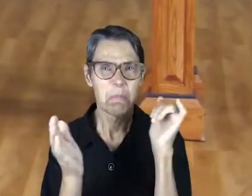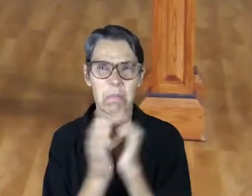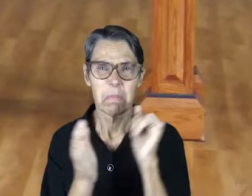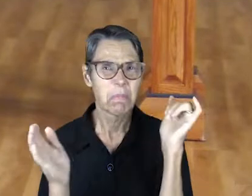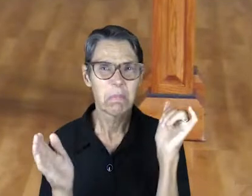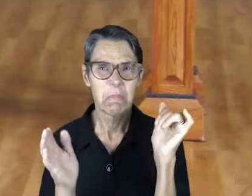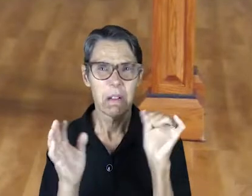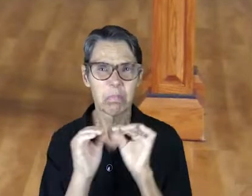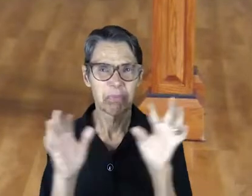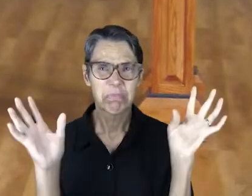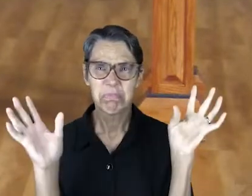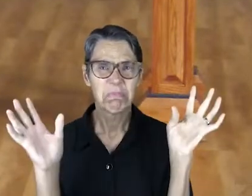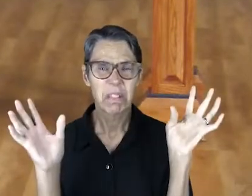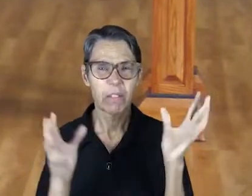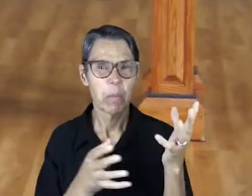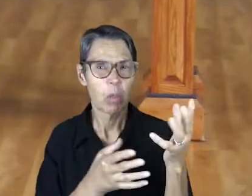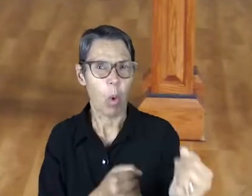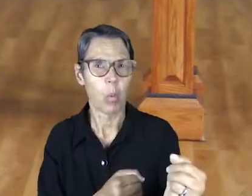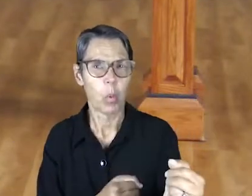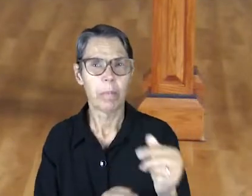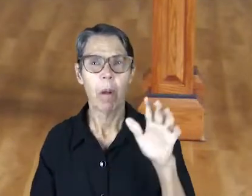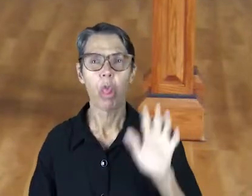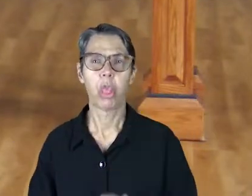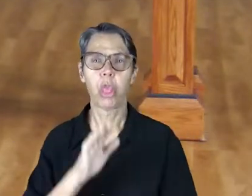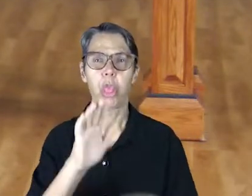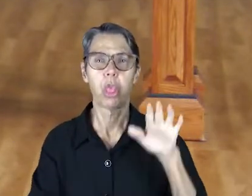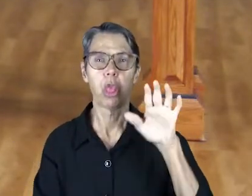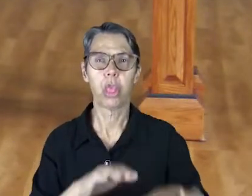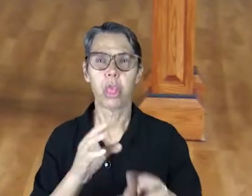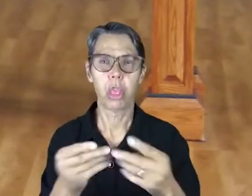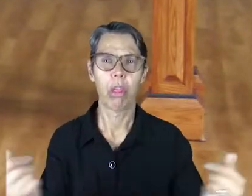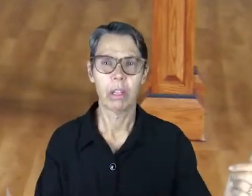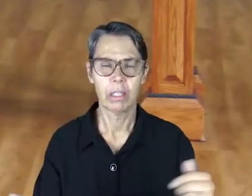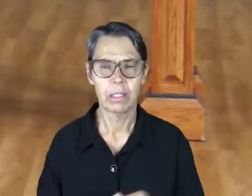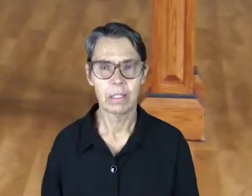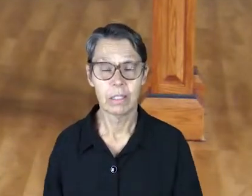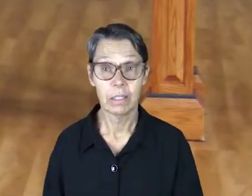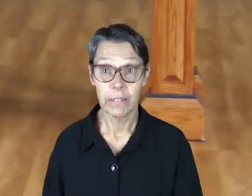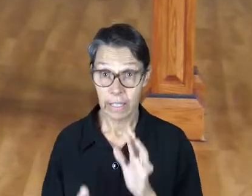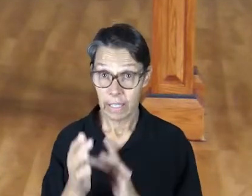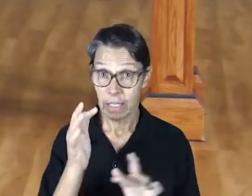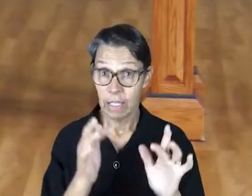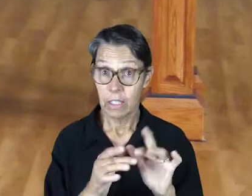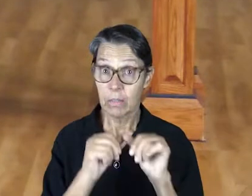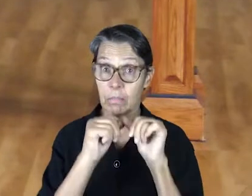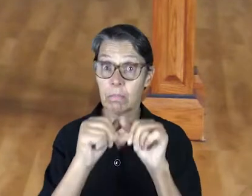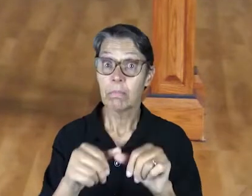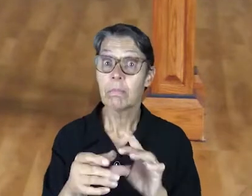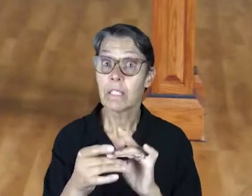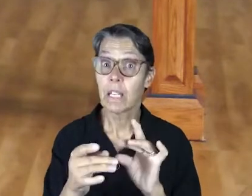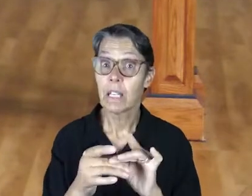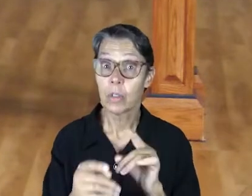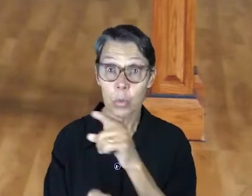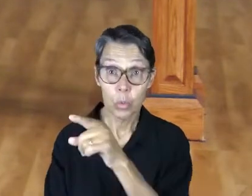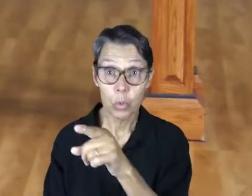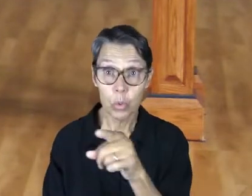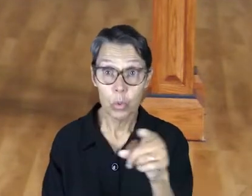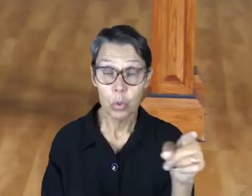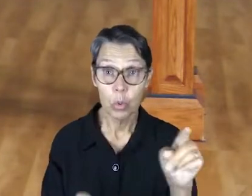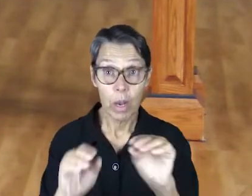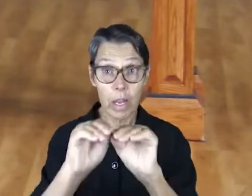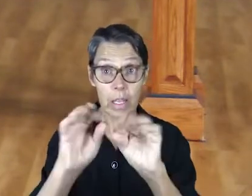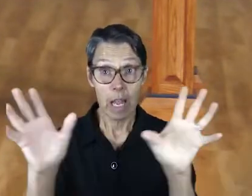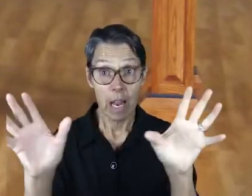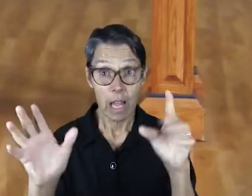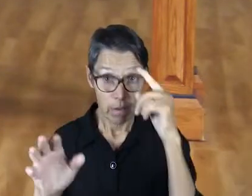really worth anything but to be thrown out and trampled underfoot. You are the light of the world. A city on a hill cannot